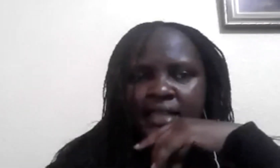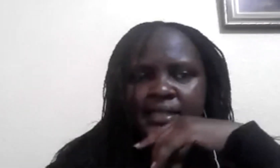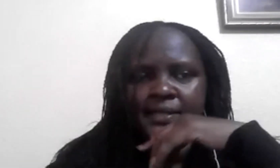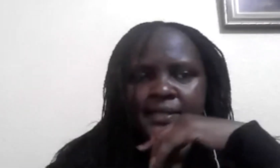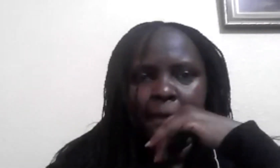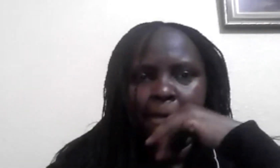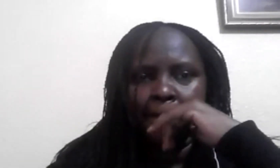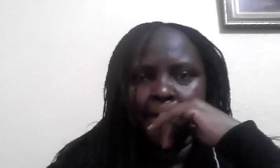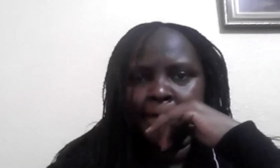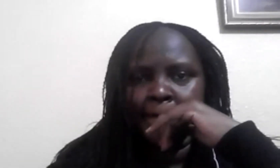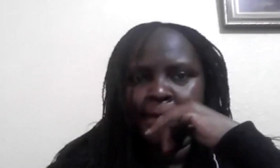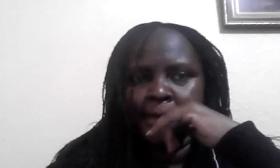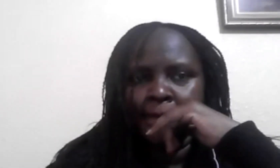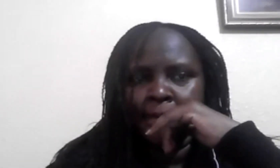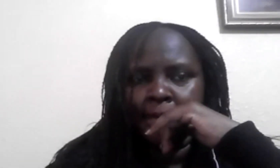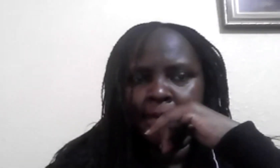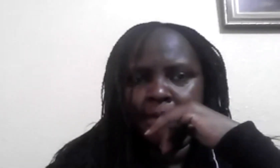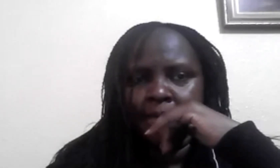I'm unable to share my slides.